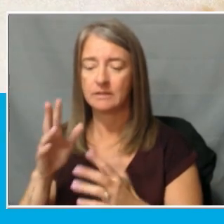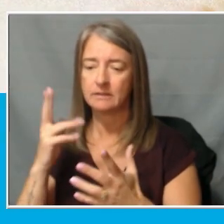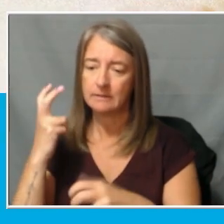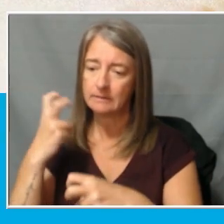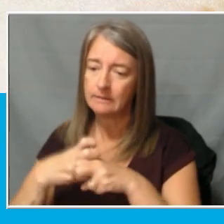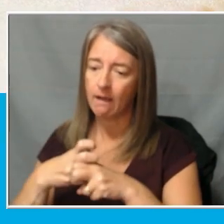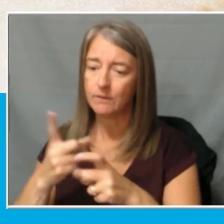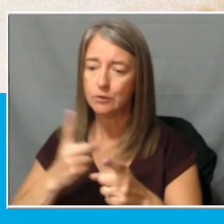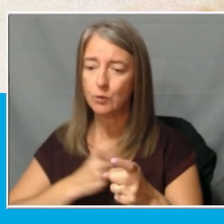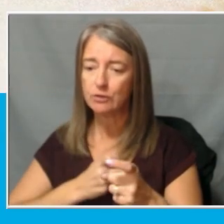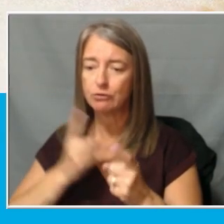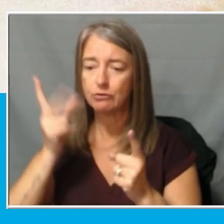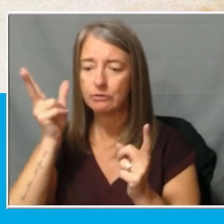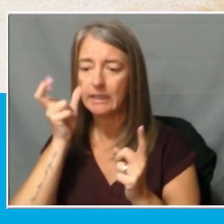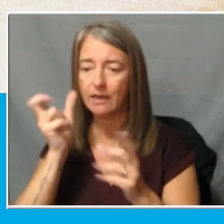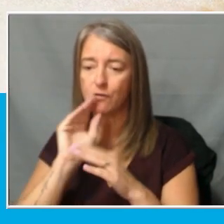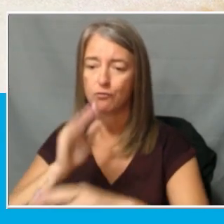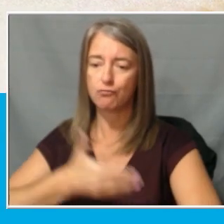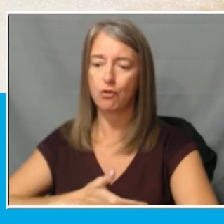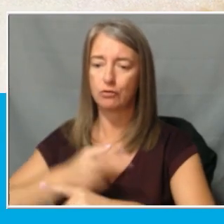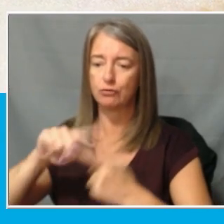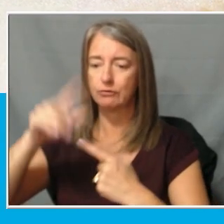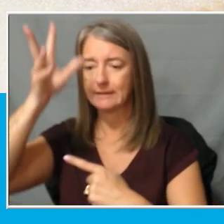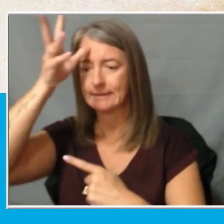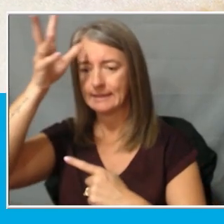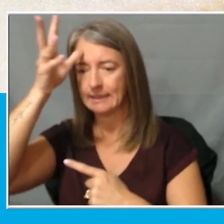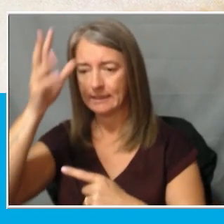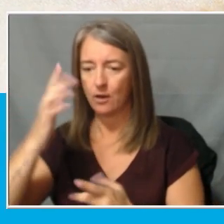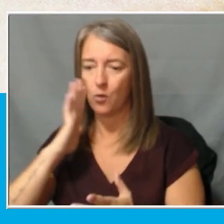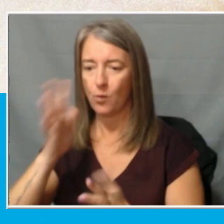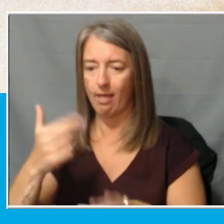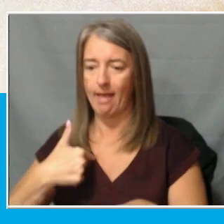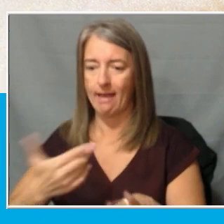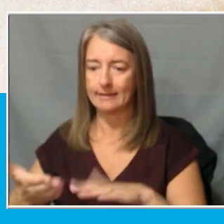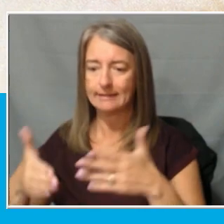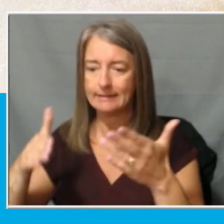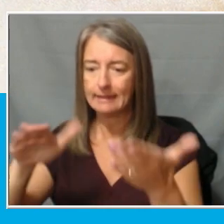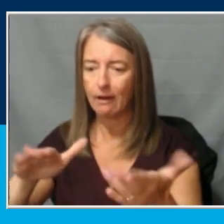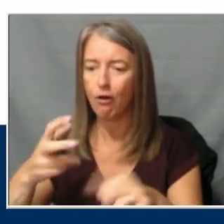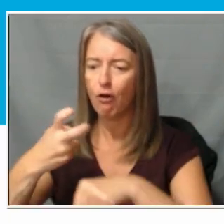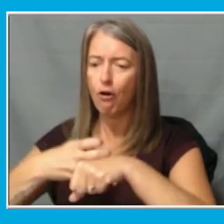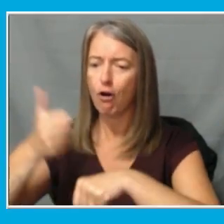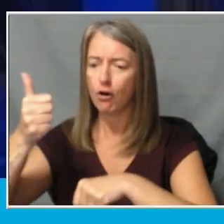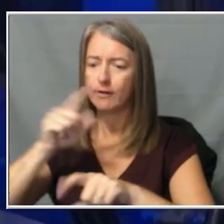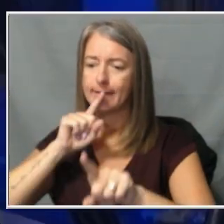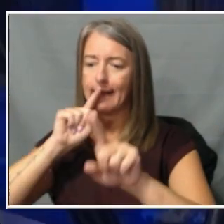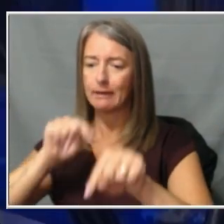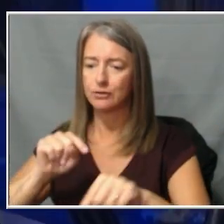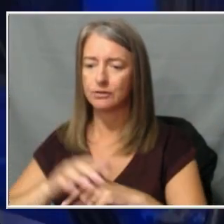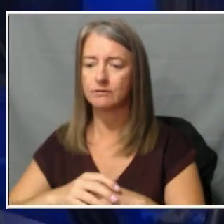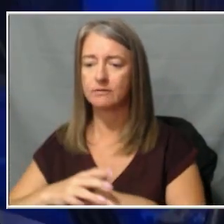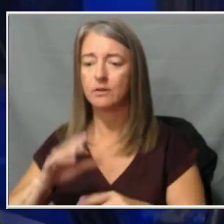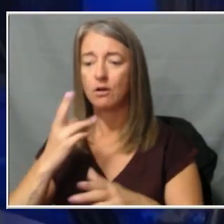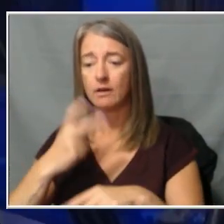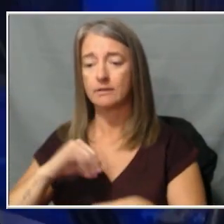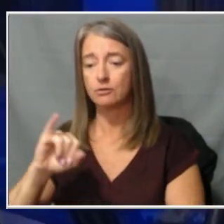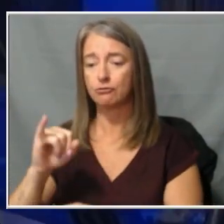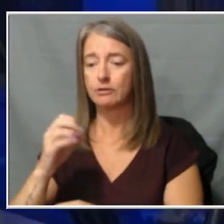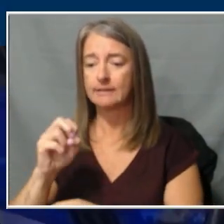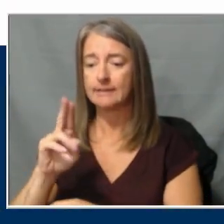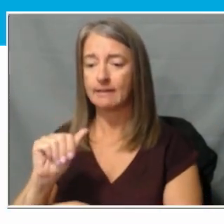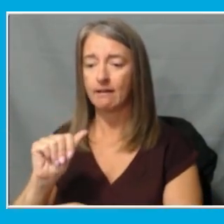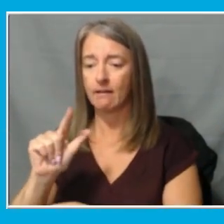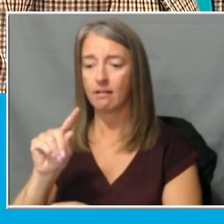question to hear from a daughter to her dad: am I going to die? Even harder was the answer. I'm Jessica Lovell on the next Morning